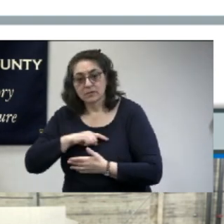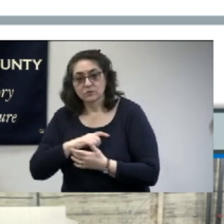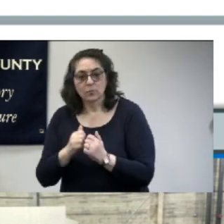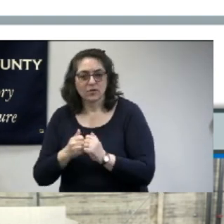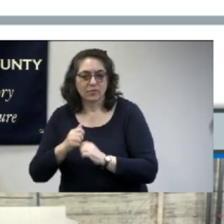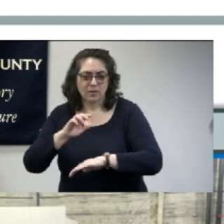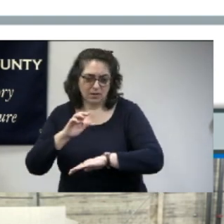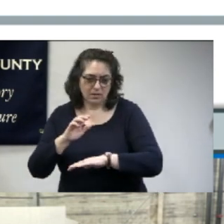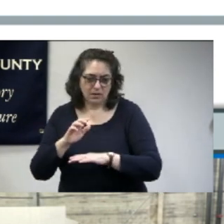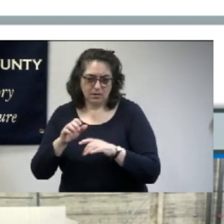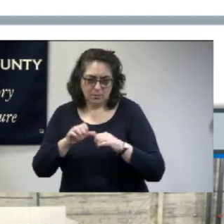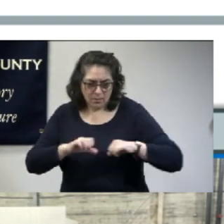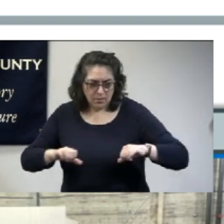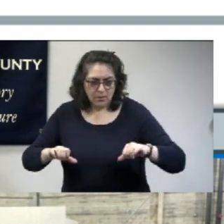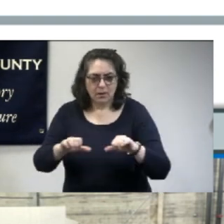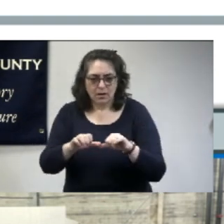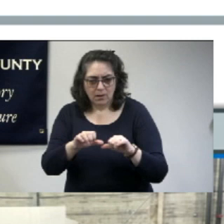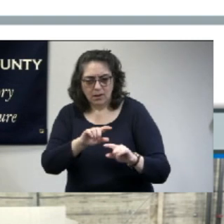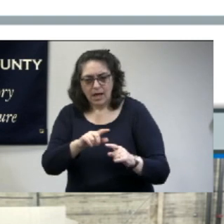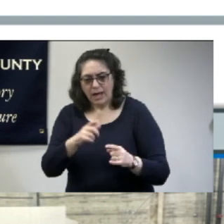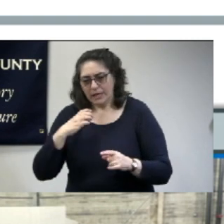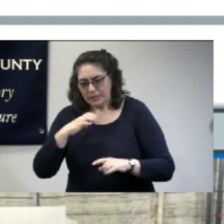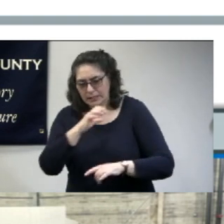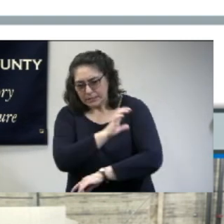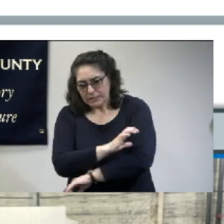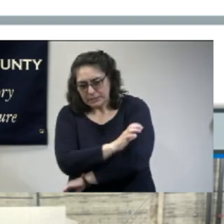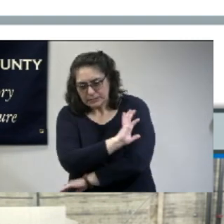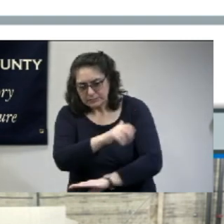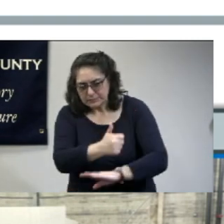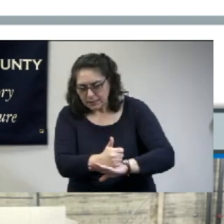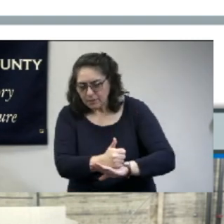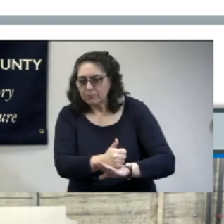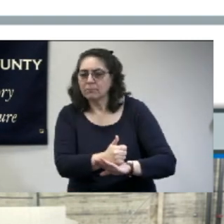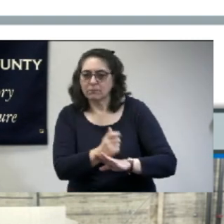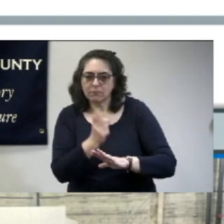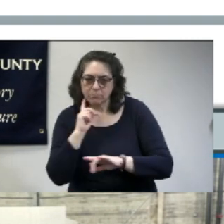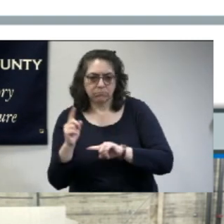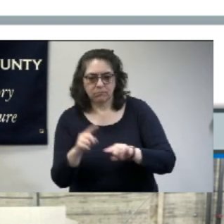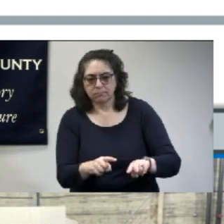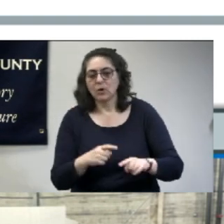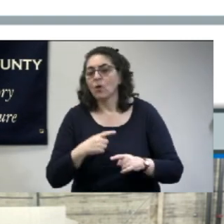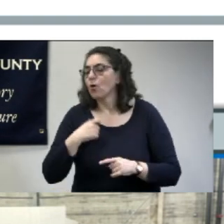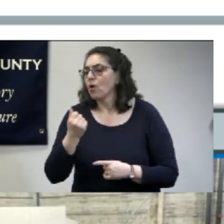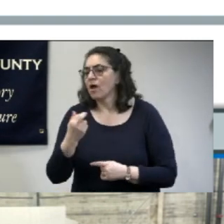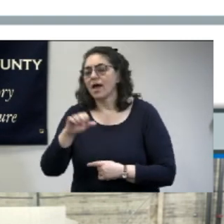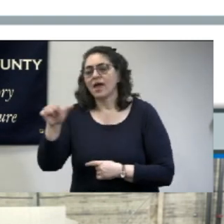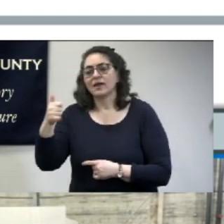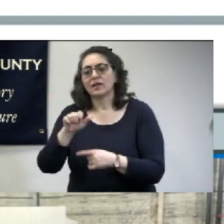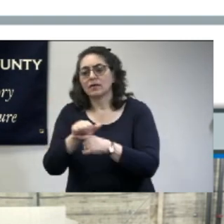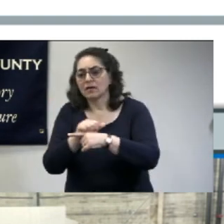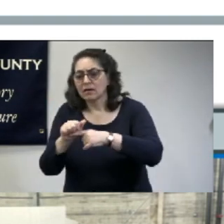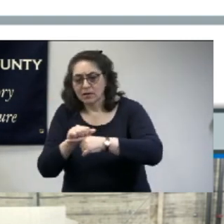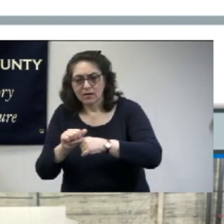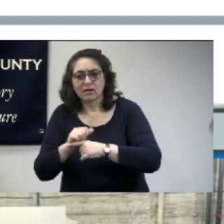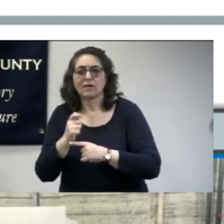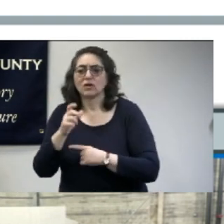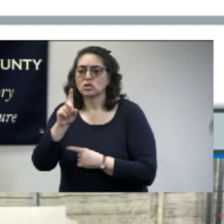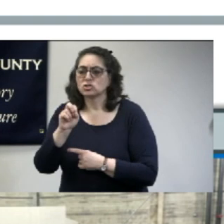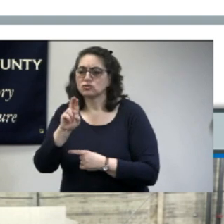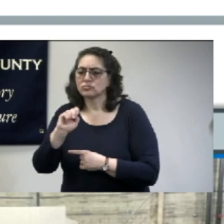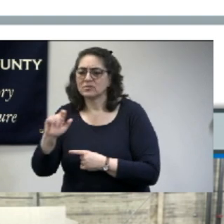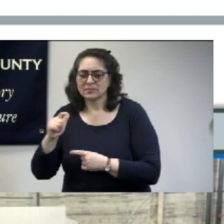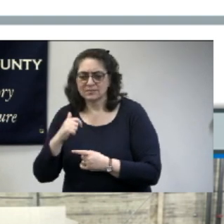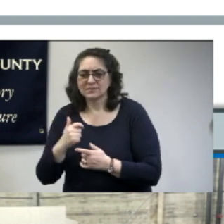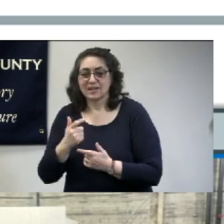on-site, off-site clinics that we may have, or just any events that are occurring, drills. And we also provide them